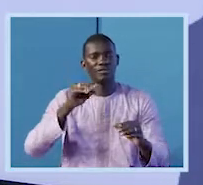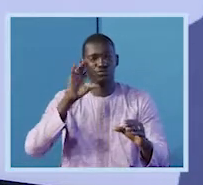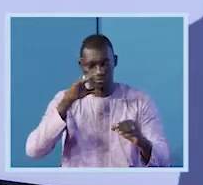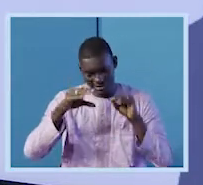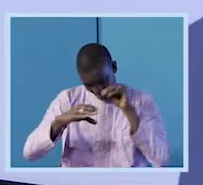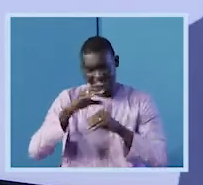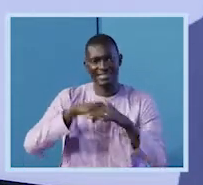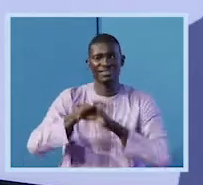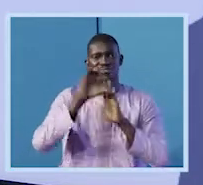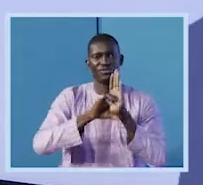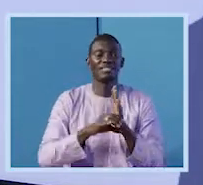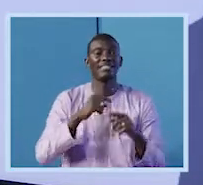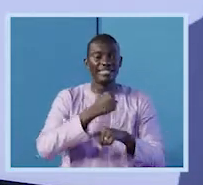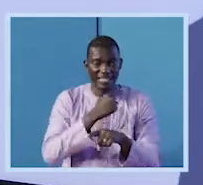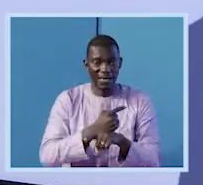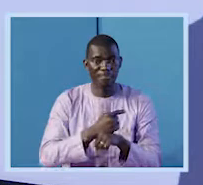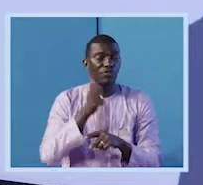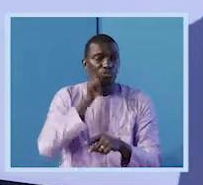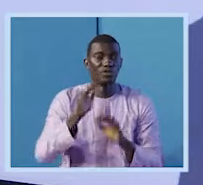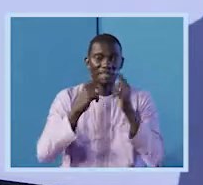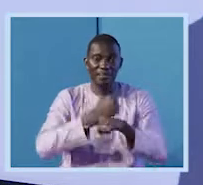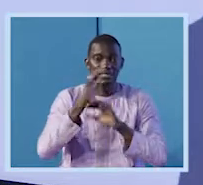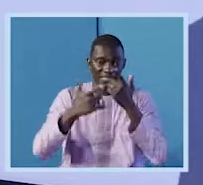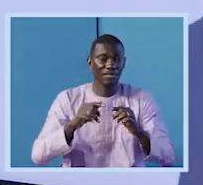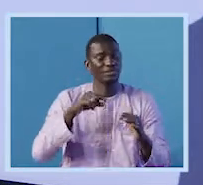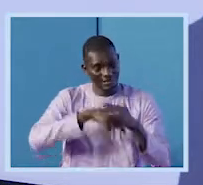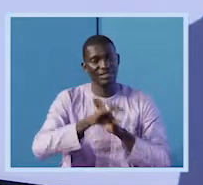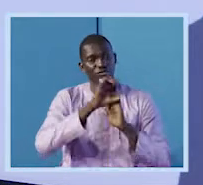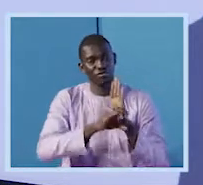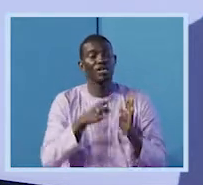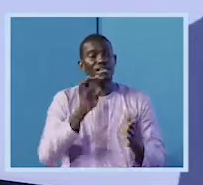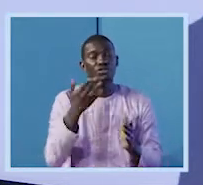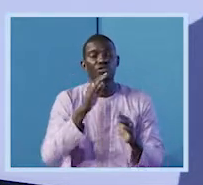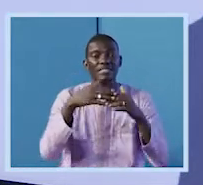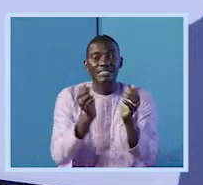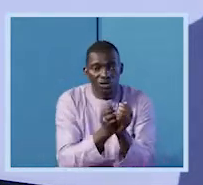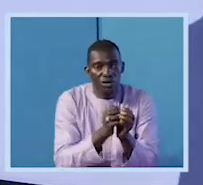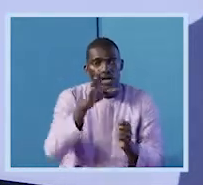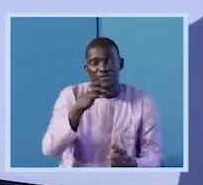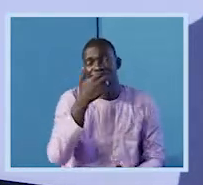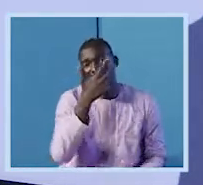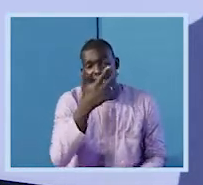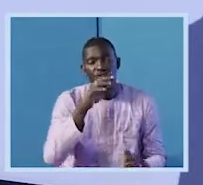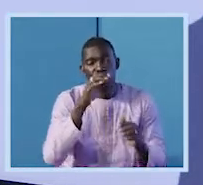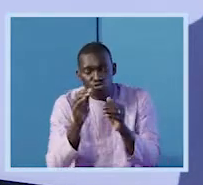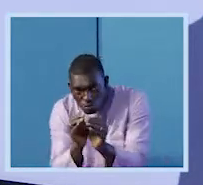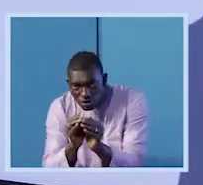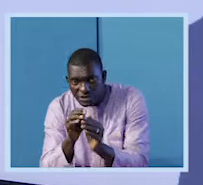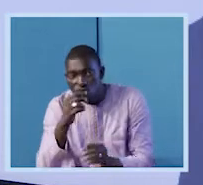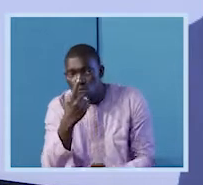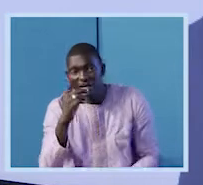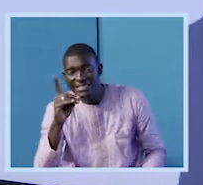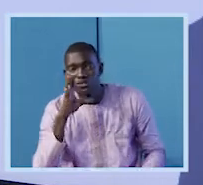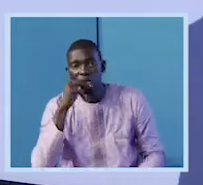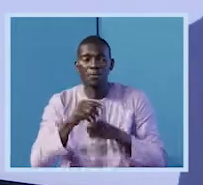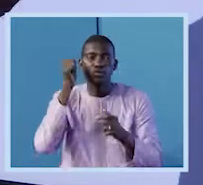in the constitution. The use of Gambian sign language is mentioned in the constitution. So if you go to section 58, subsection 1D of the constitution